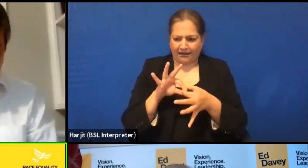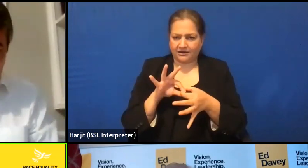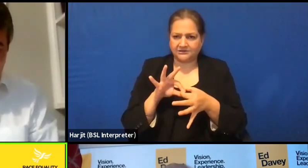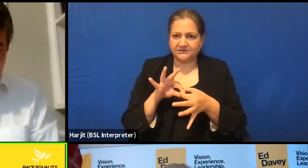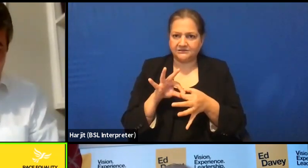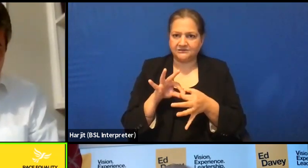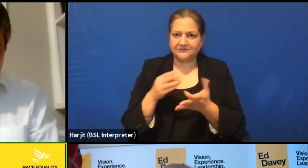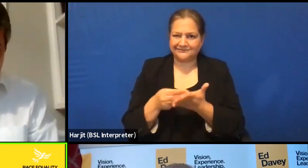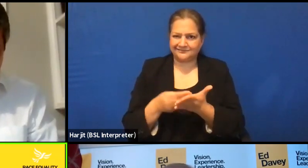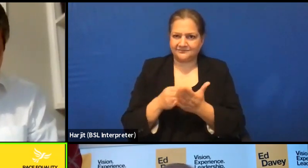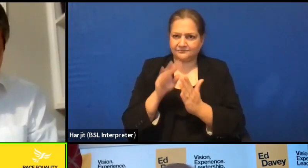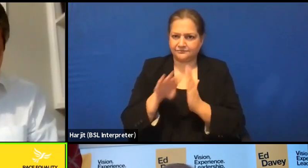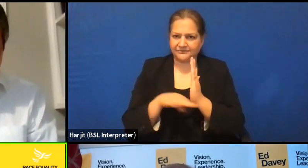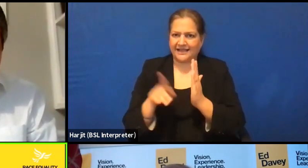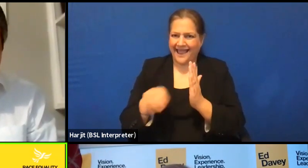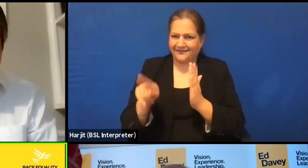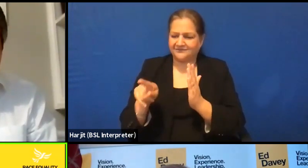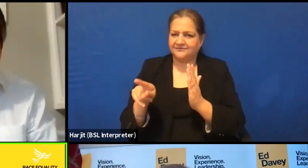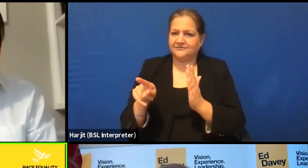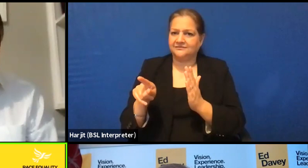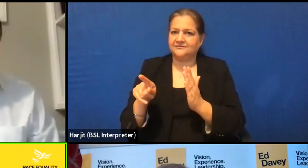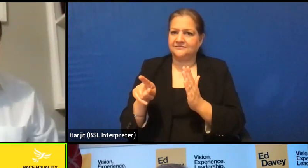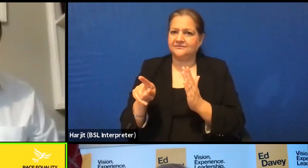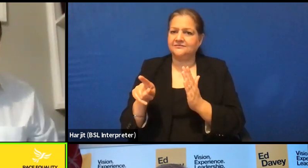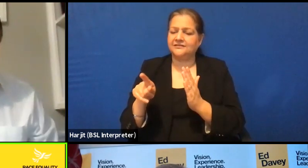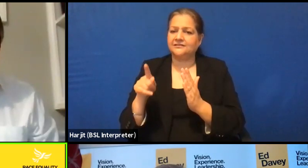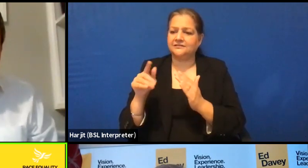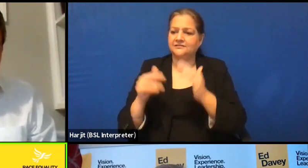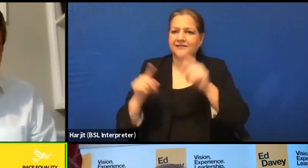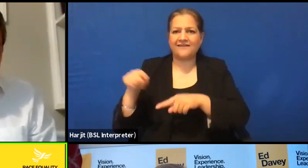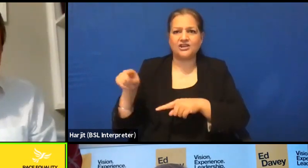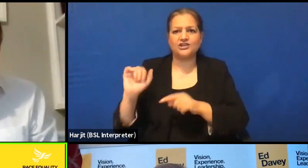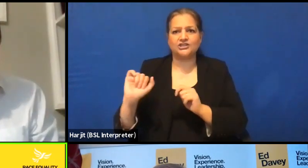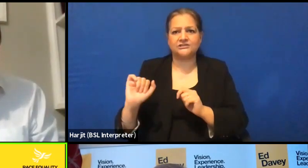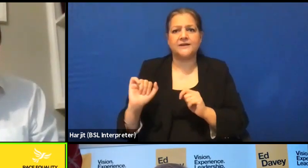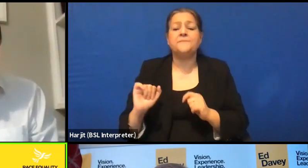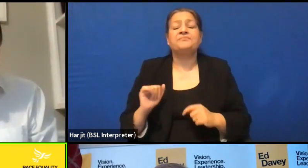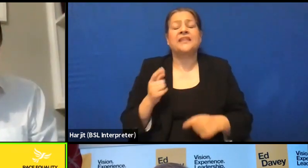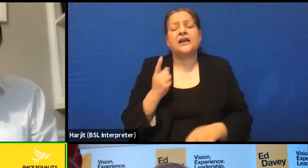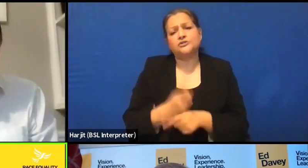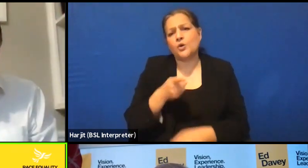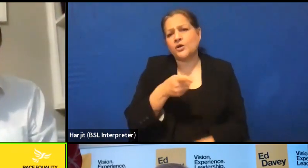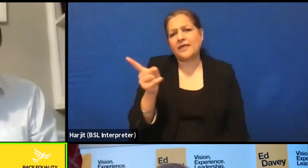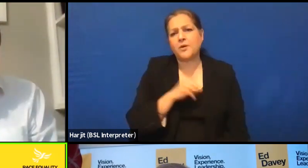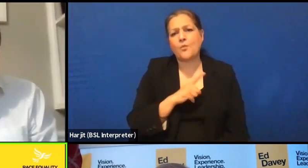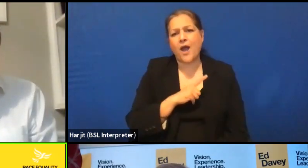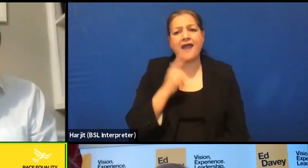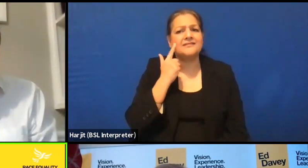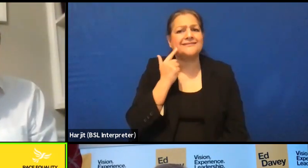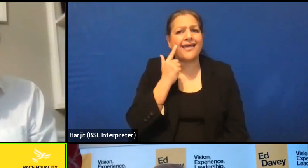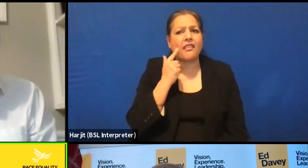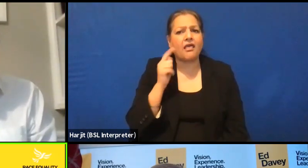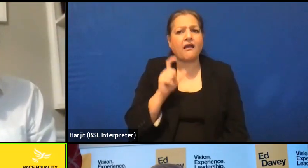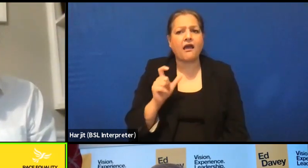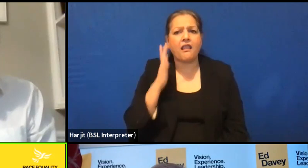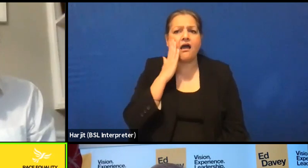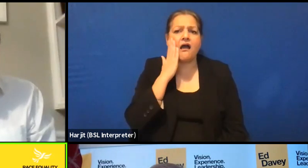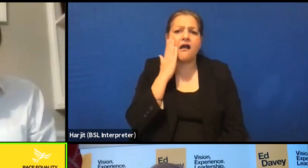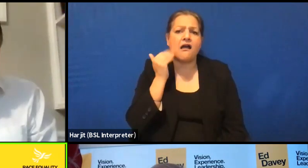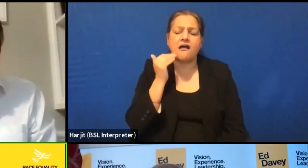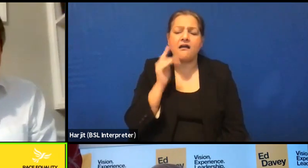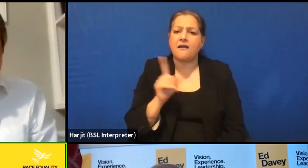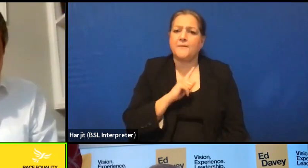them, you're not doing it because of the color of their skin. You're doing it because you are all part of the